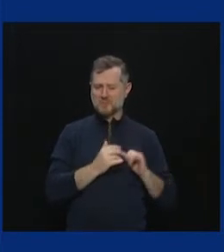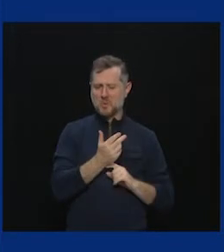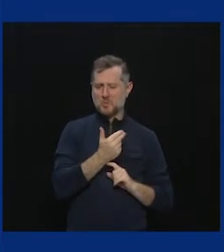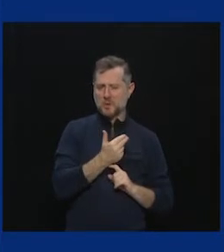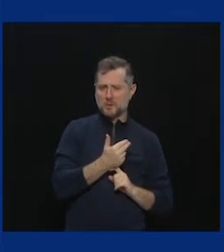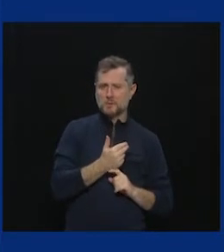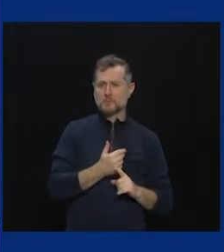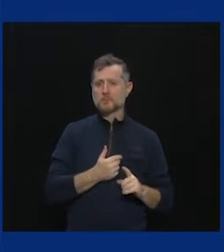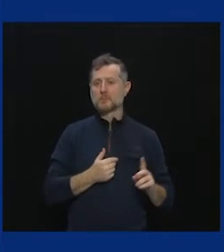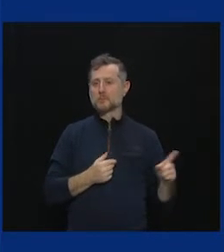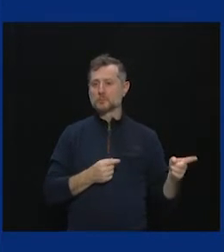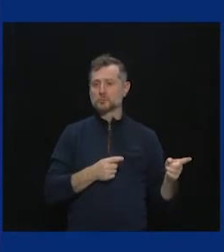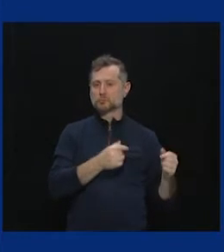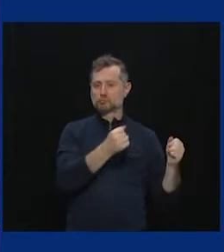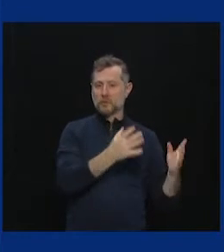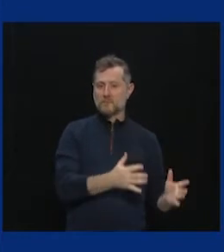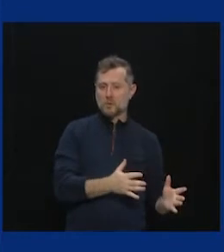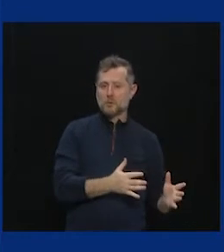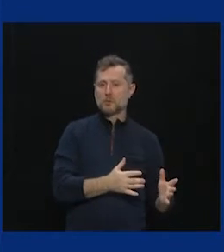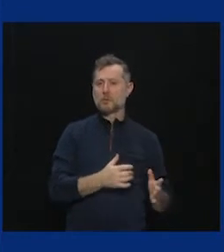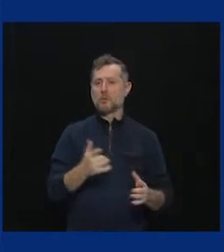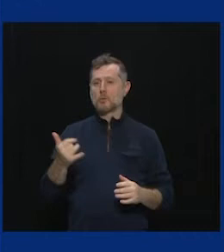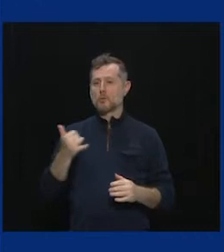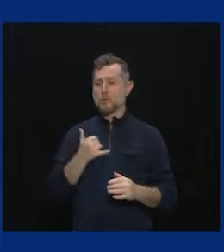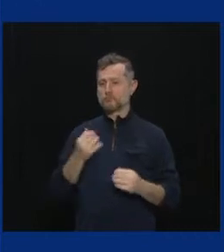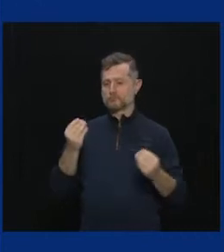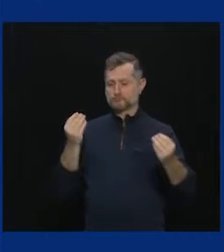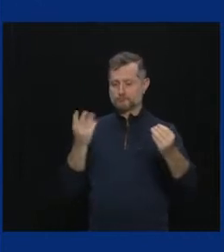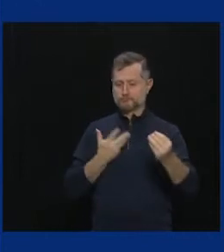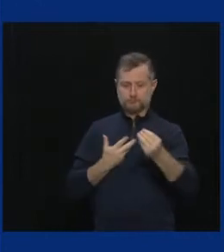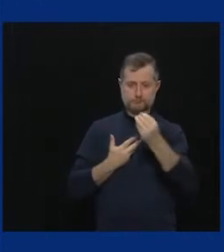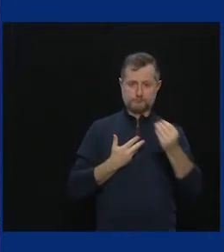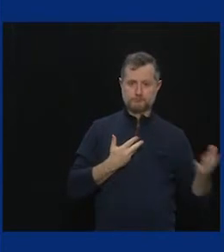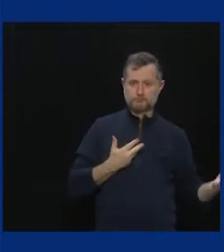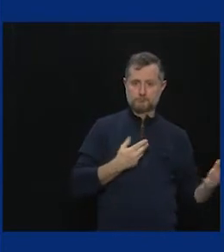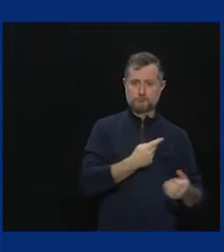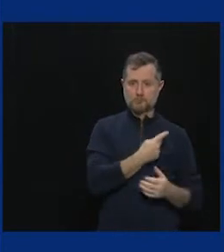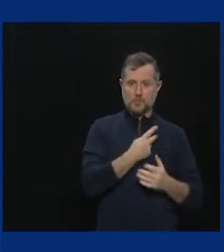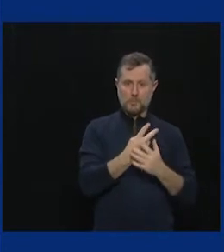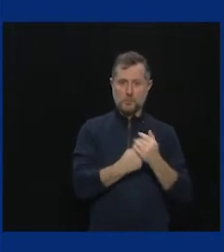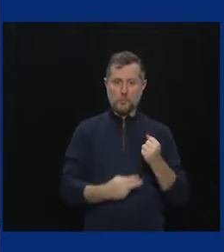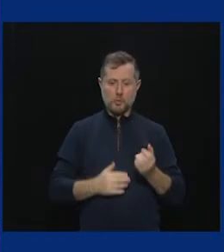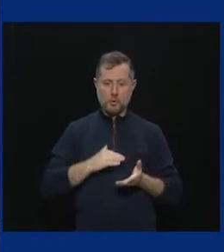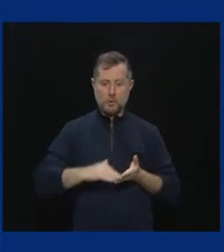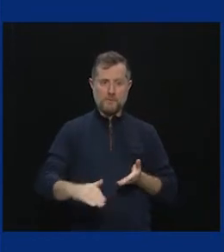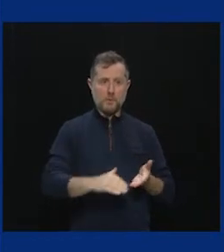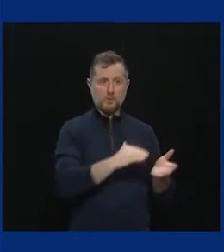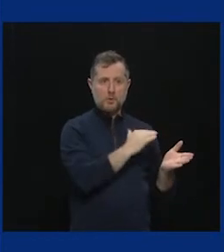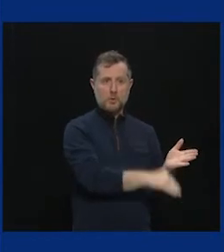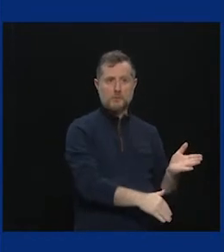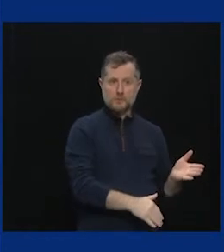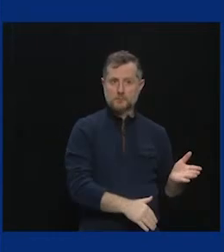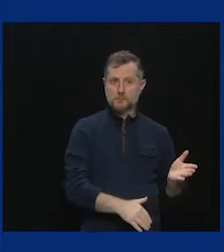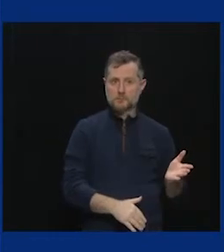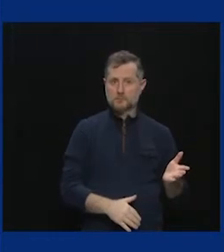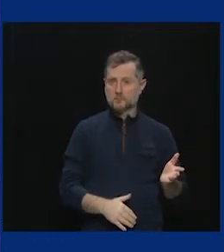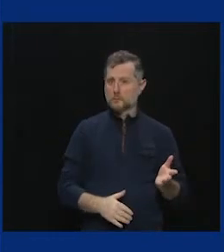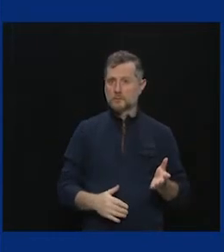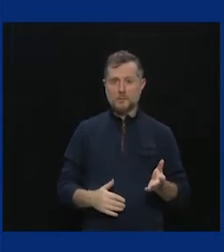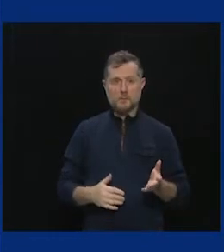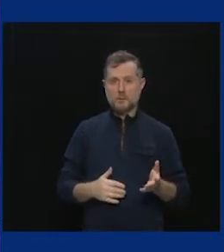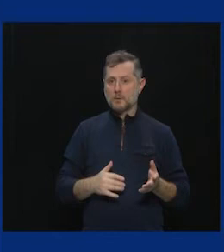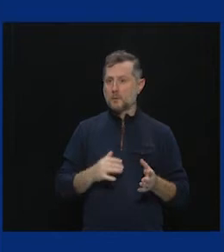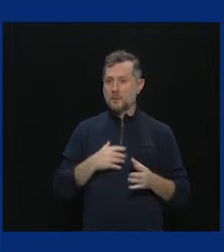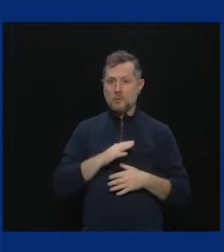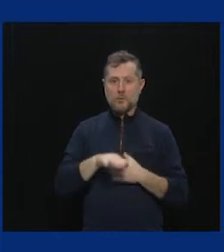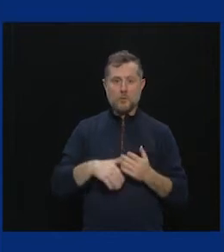same time. And really everything in my family go down completely because it's